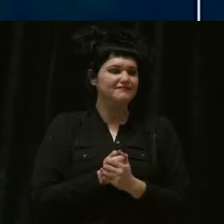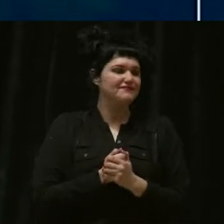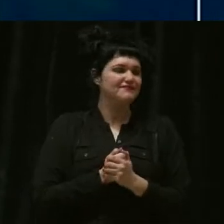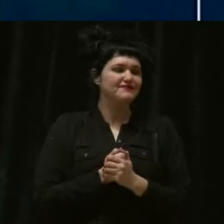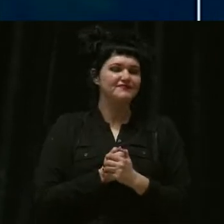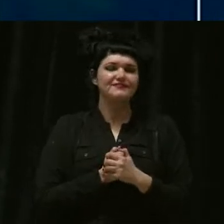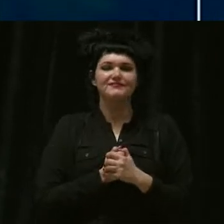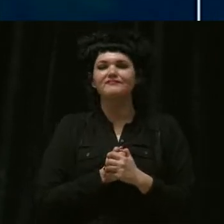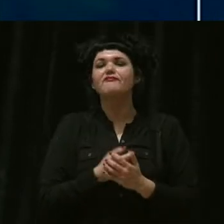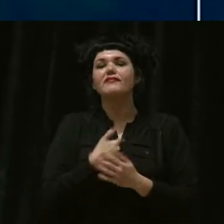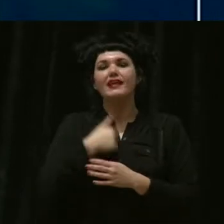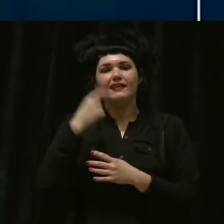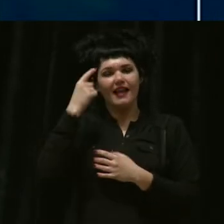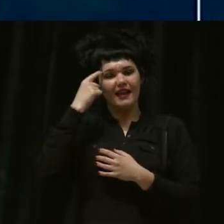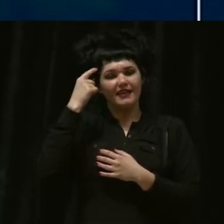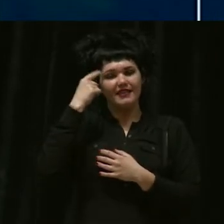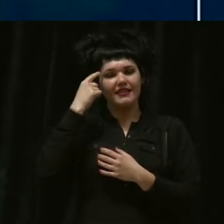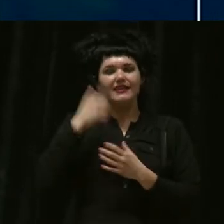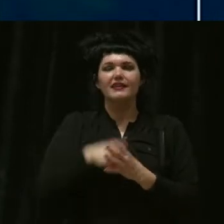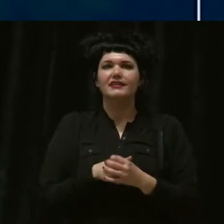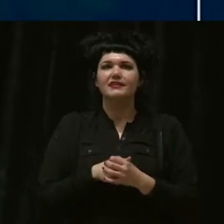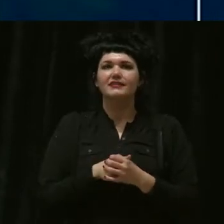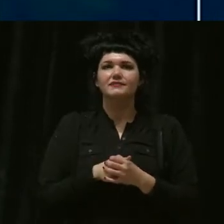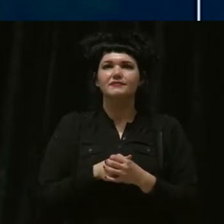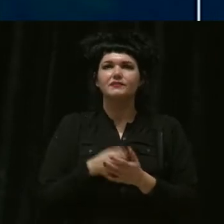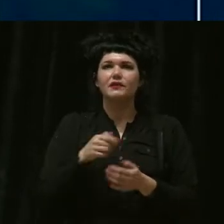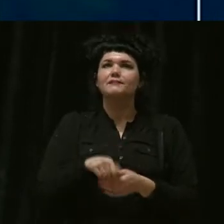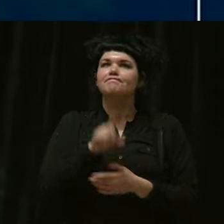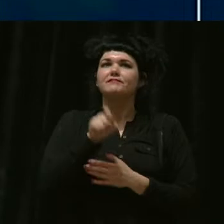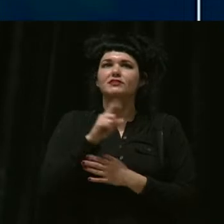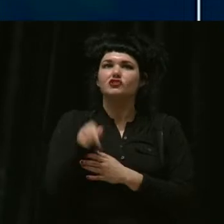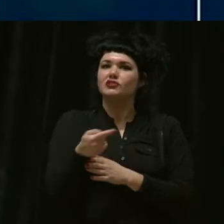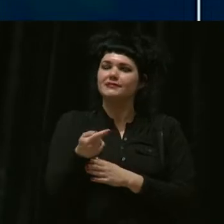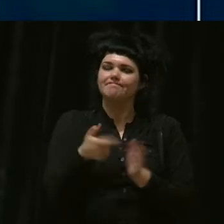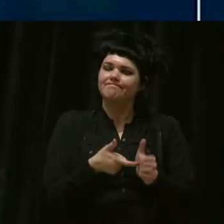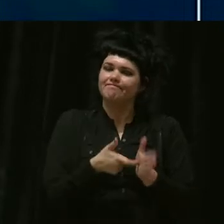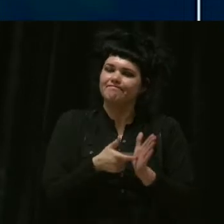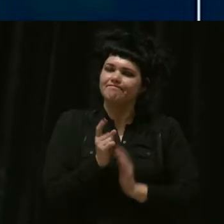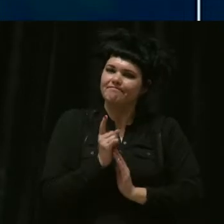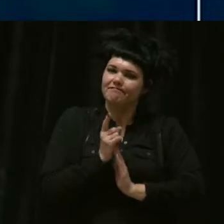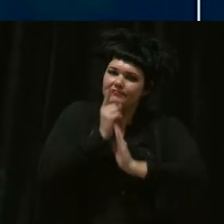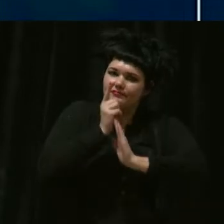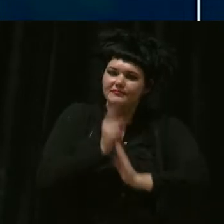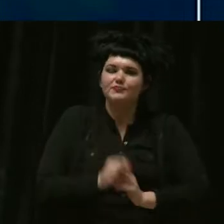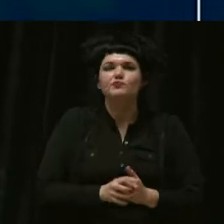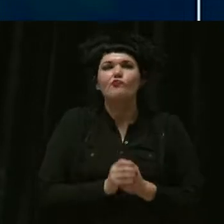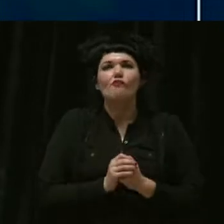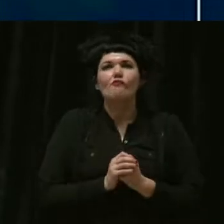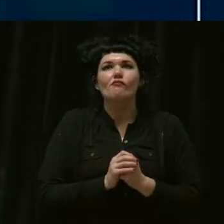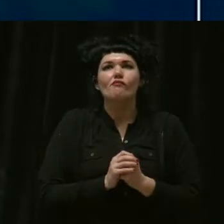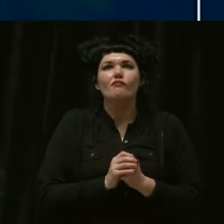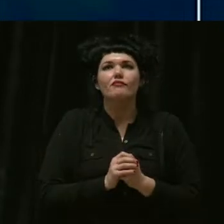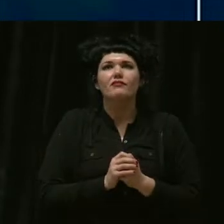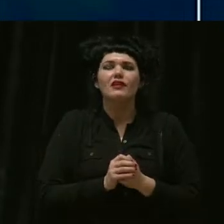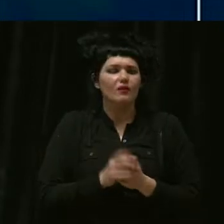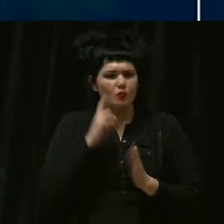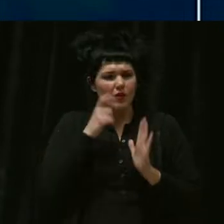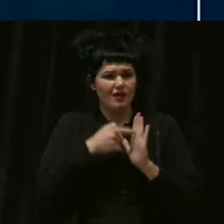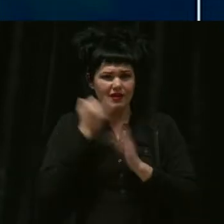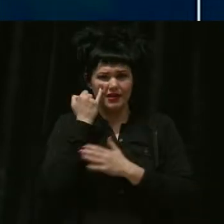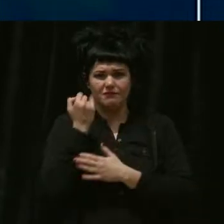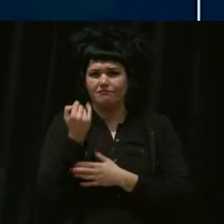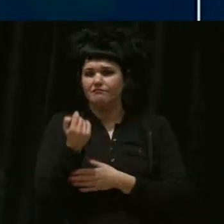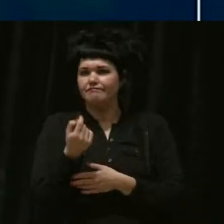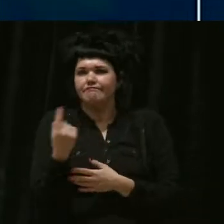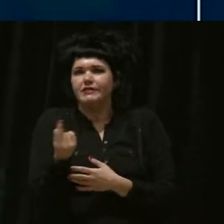And I think we just need to take a half second to recognize when someone says, well, nothing's really happening at the university with